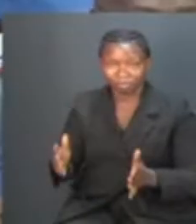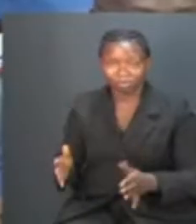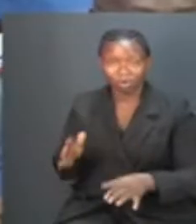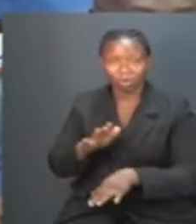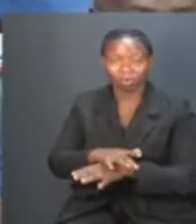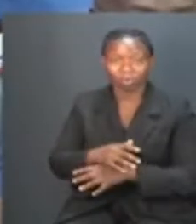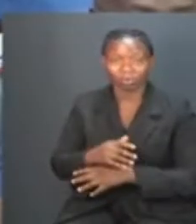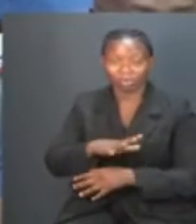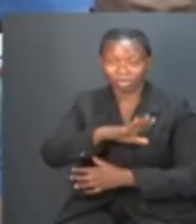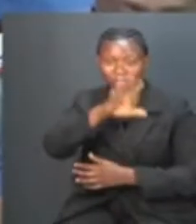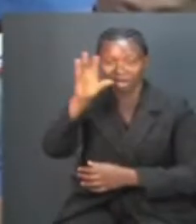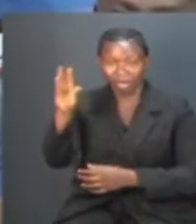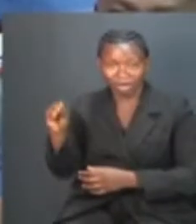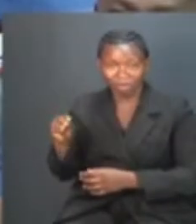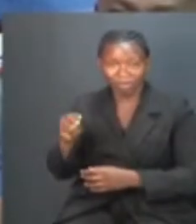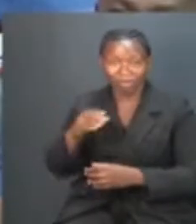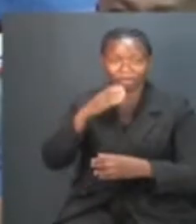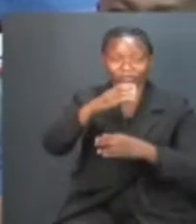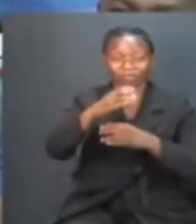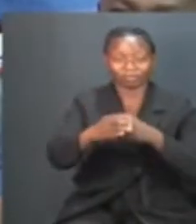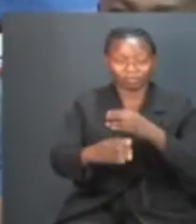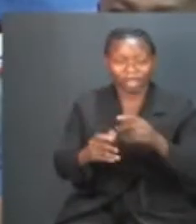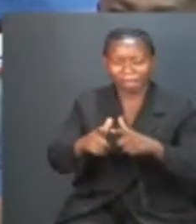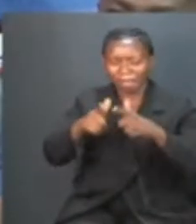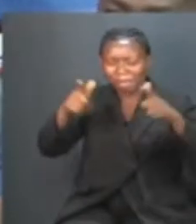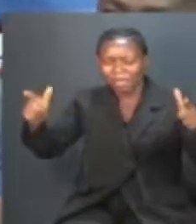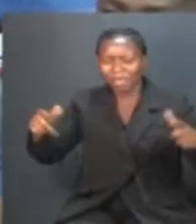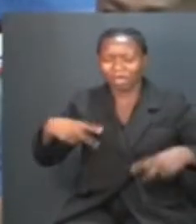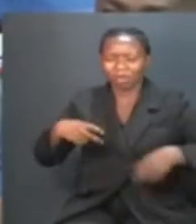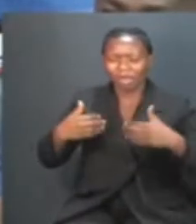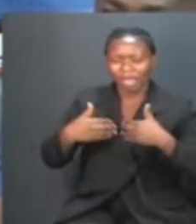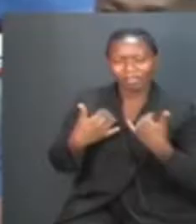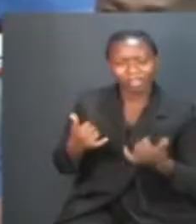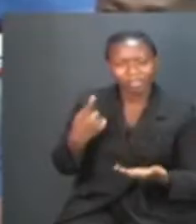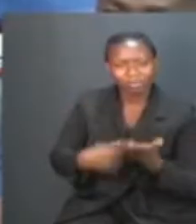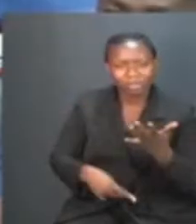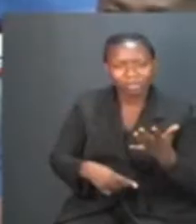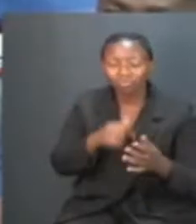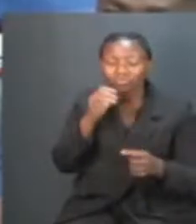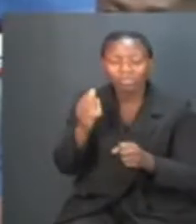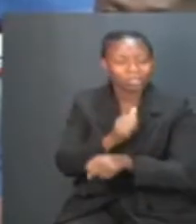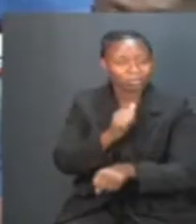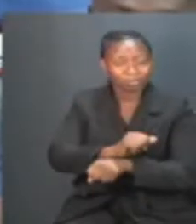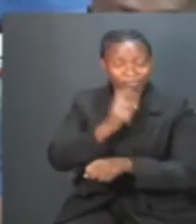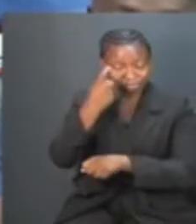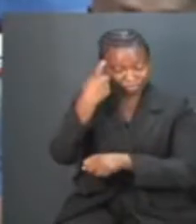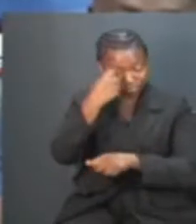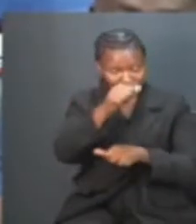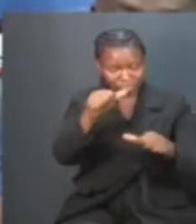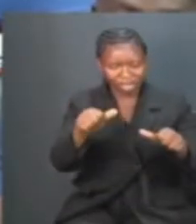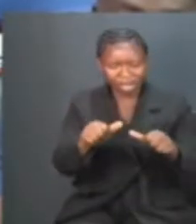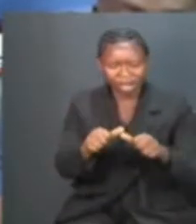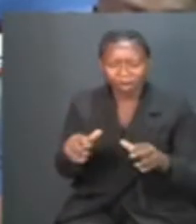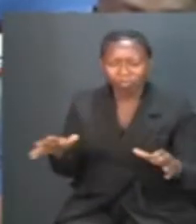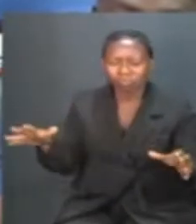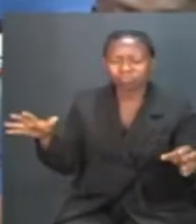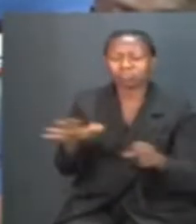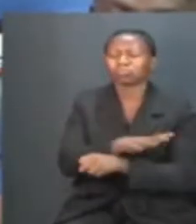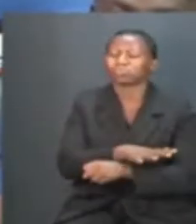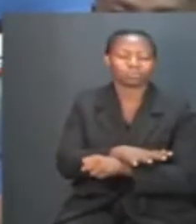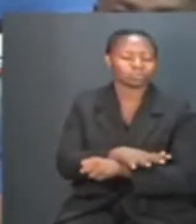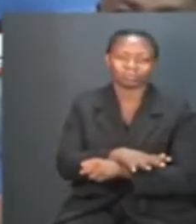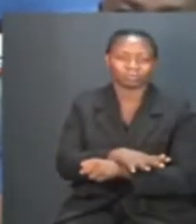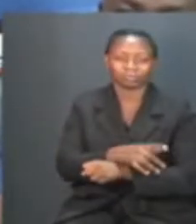African continent today, the biggest problem facing us is unemployment. And whereas the government sector is choked, I